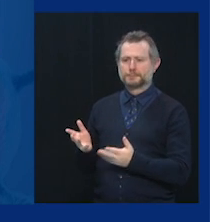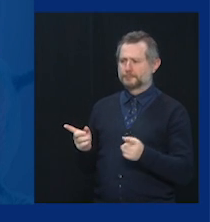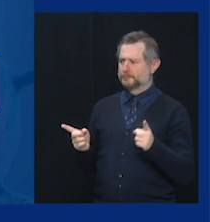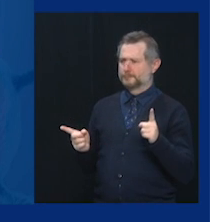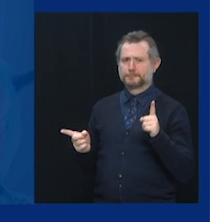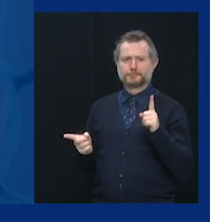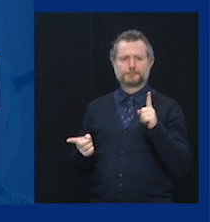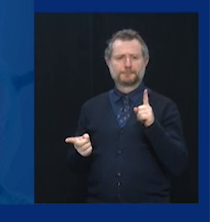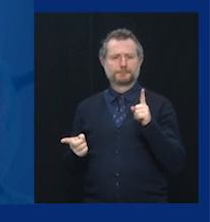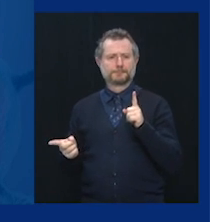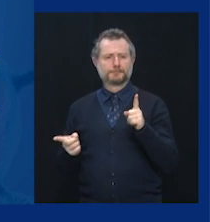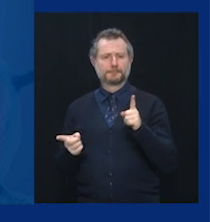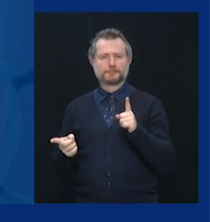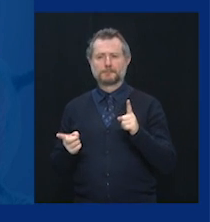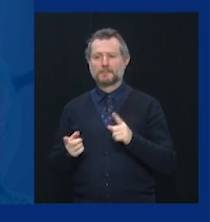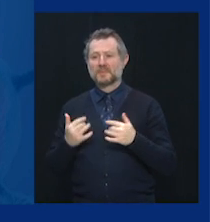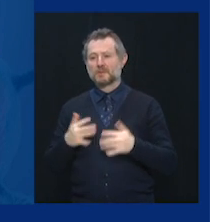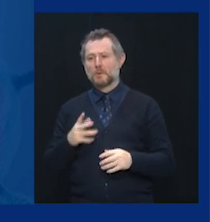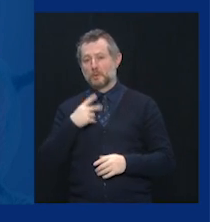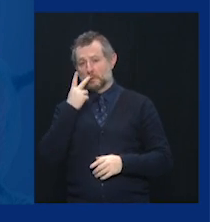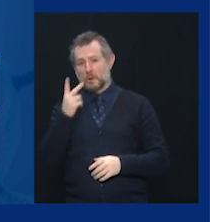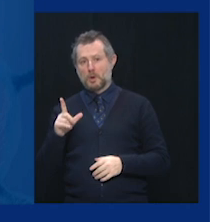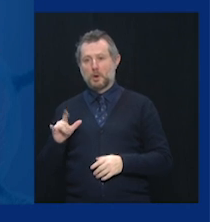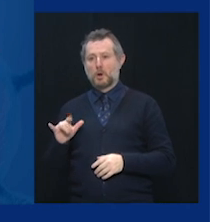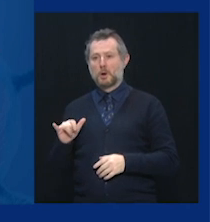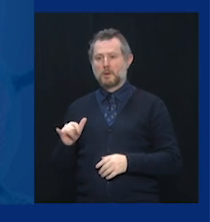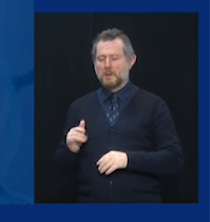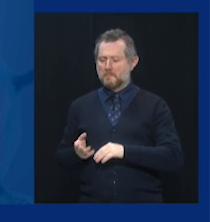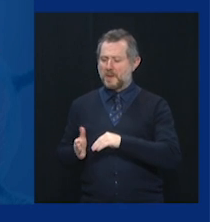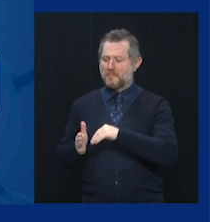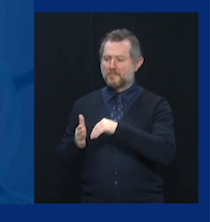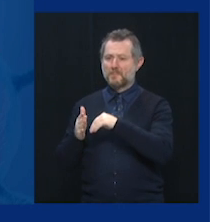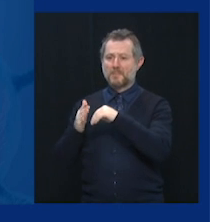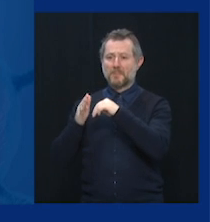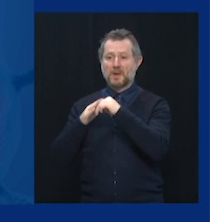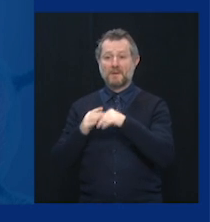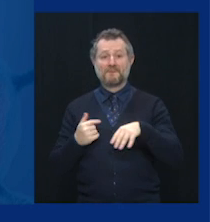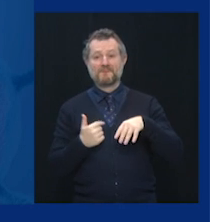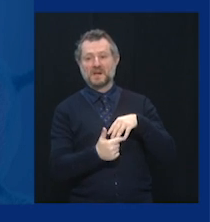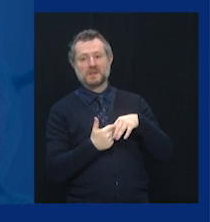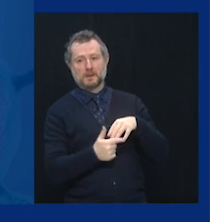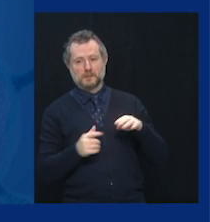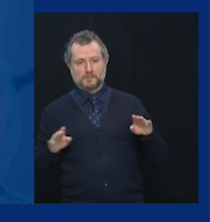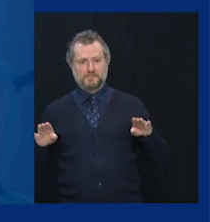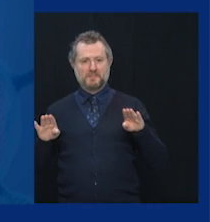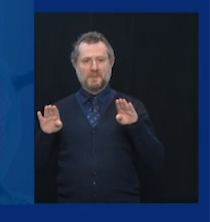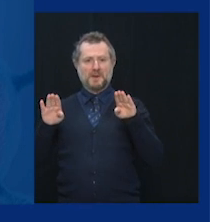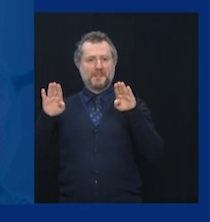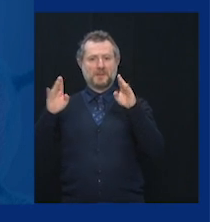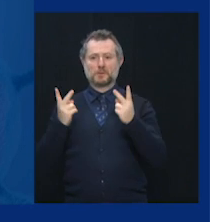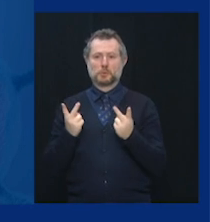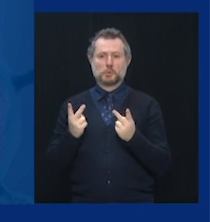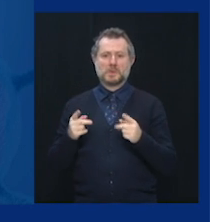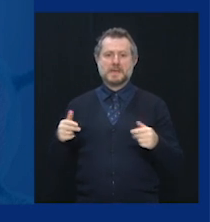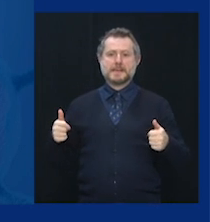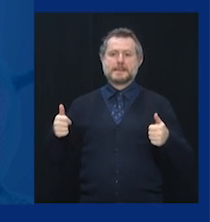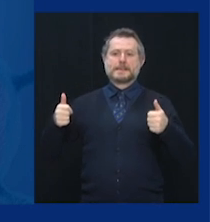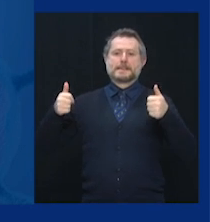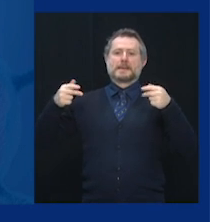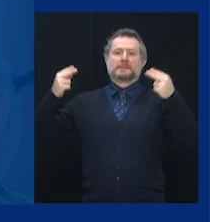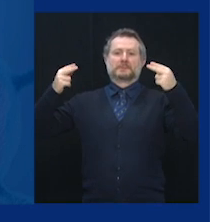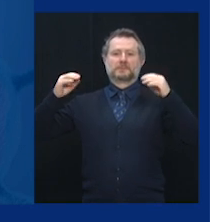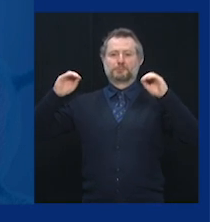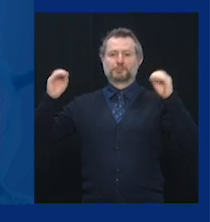We have seen Long Island ticking up, but now it's Finger Lakes and Long Island, highest percentage hospitalized. Highest